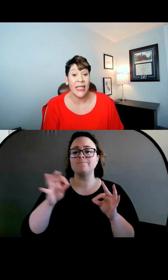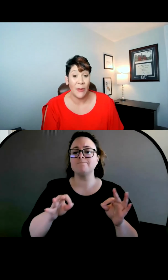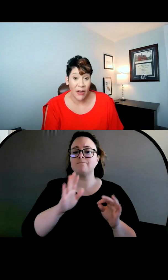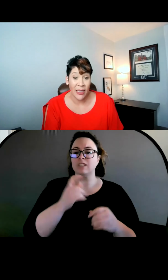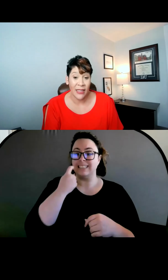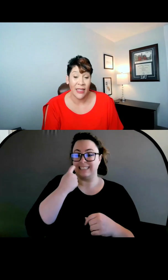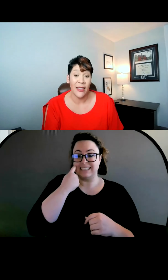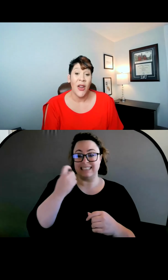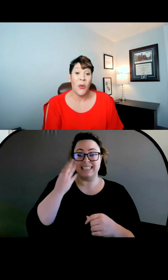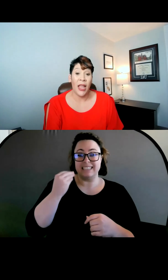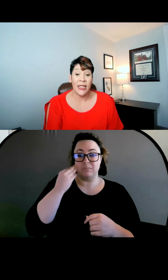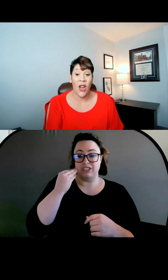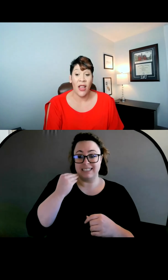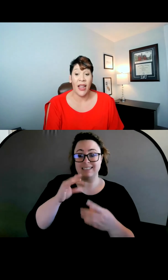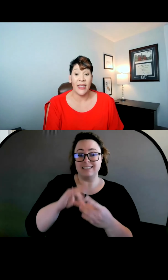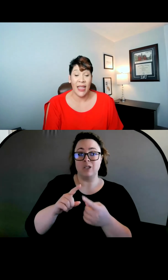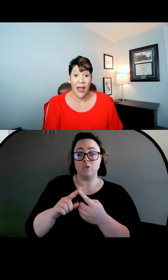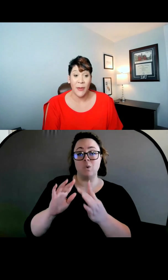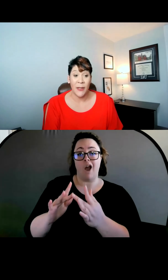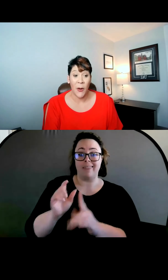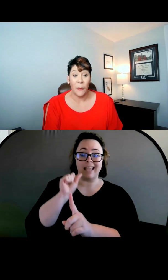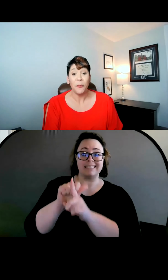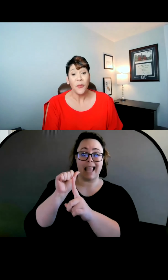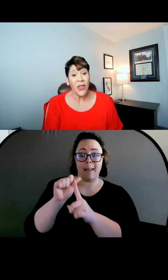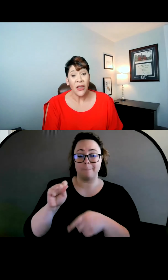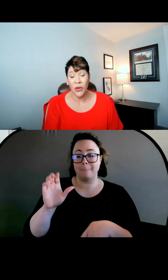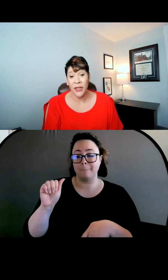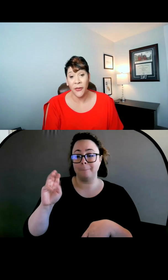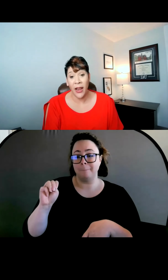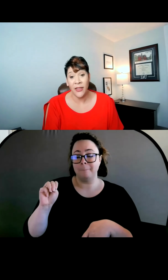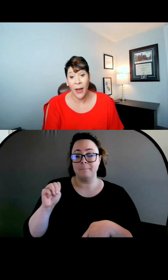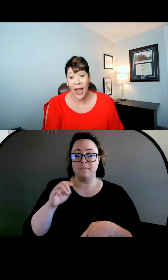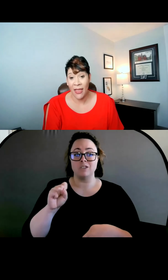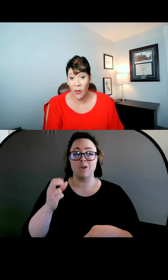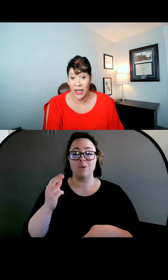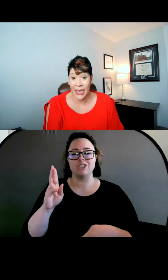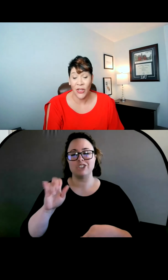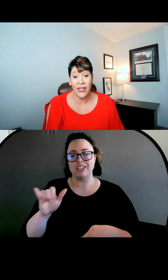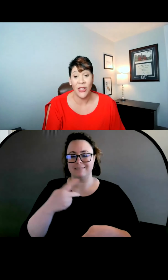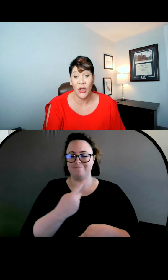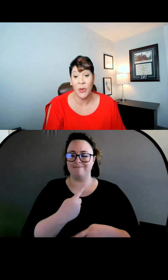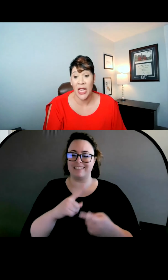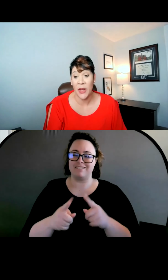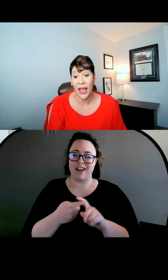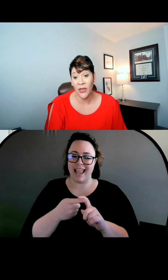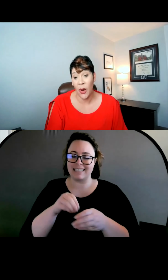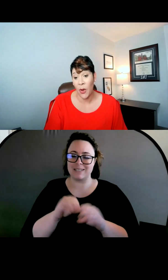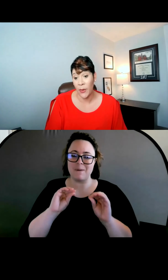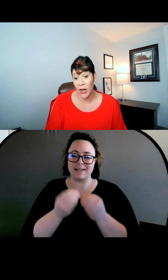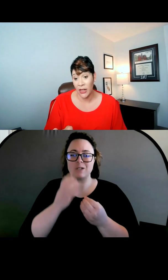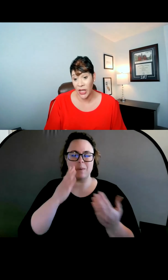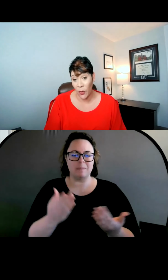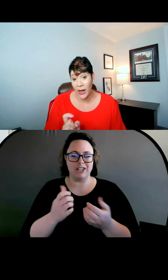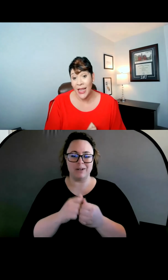recent experiences related to online scams. So Shirley's a friend of mine and the organization's, and she'll be here with us. So I